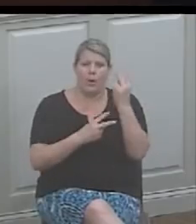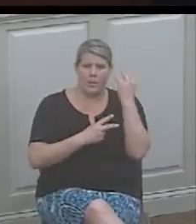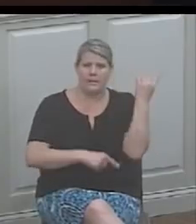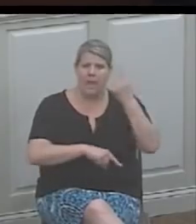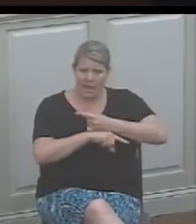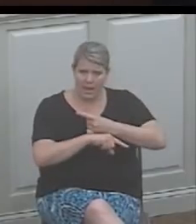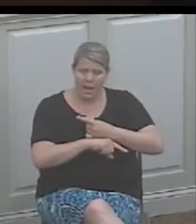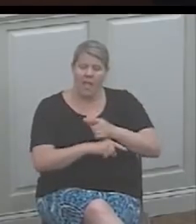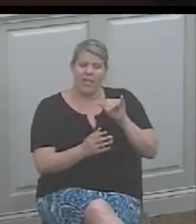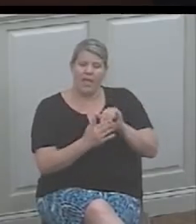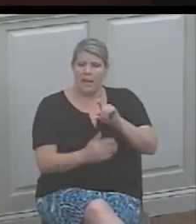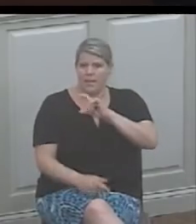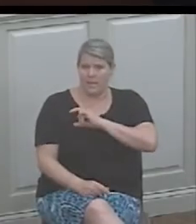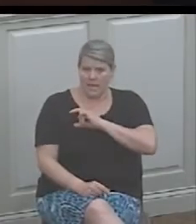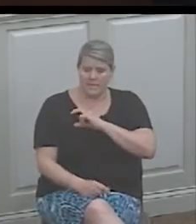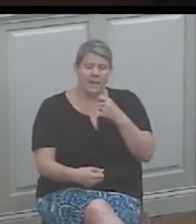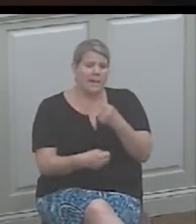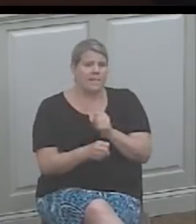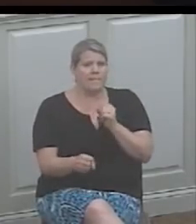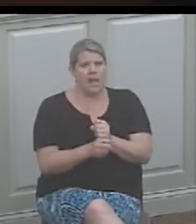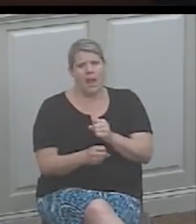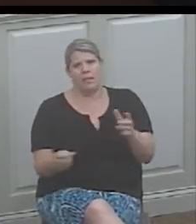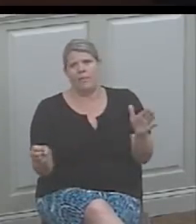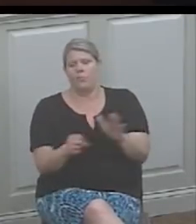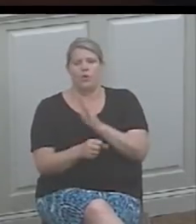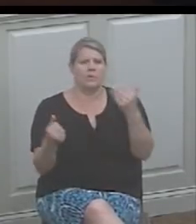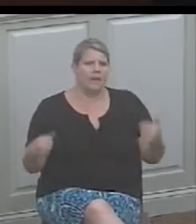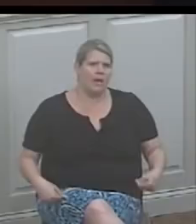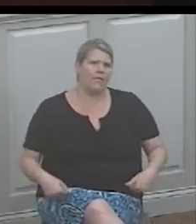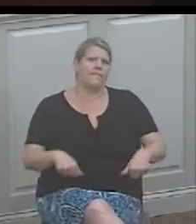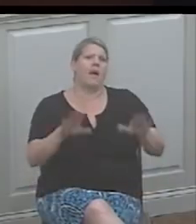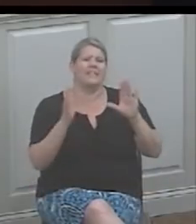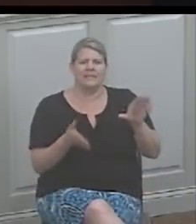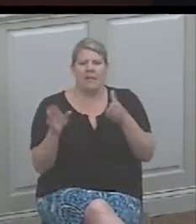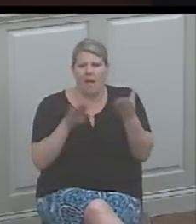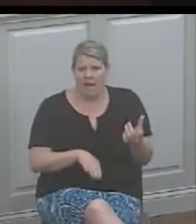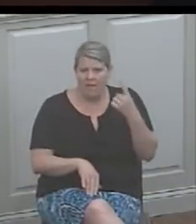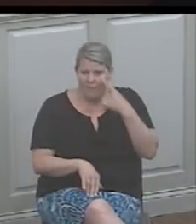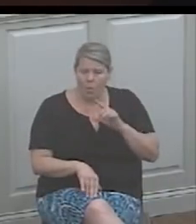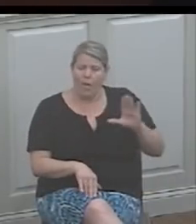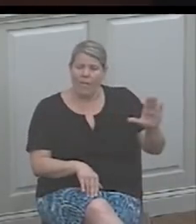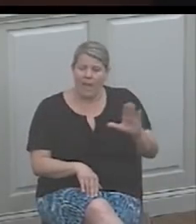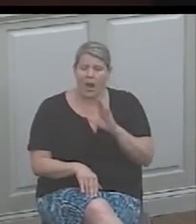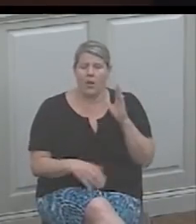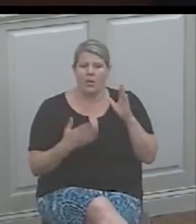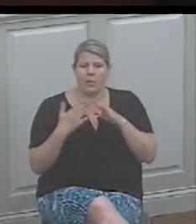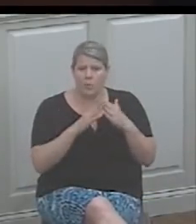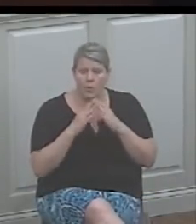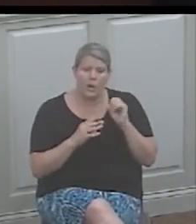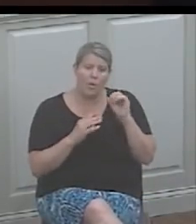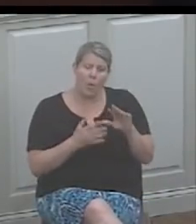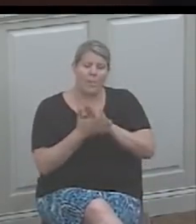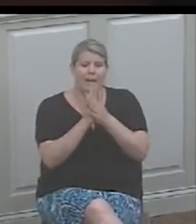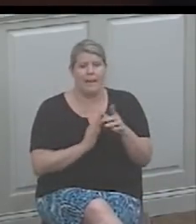their courageous deeds, have made the ultimate sacrifice in service to their community or have become disabled in the